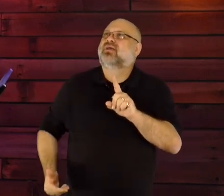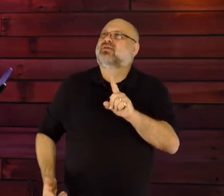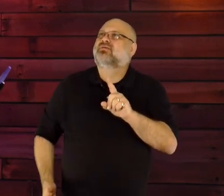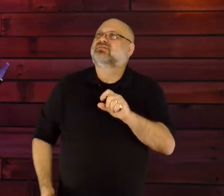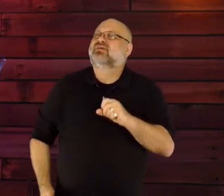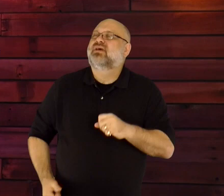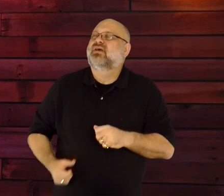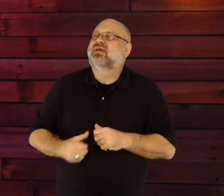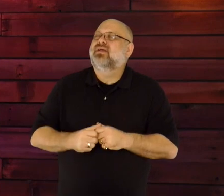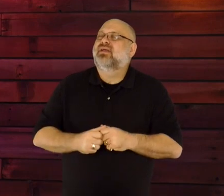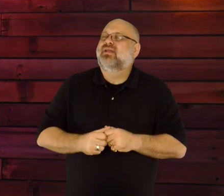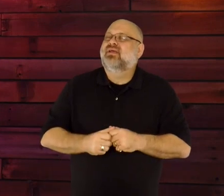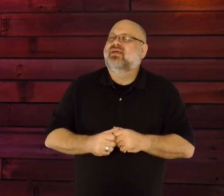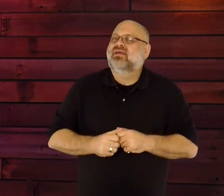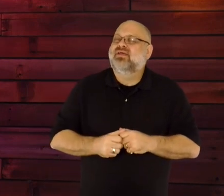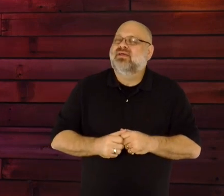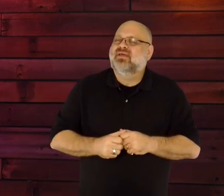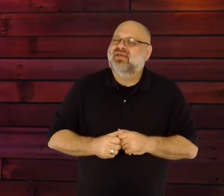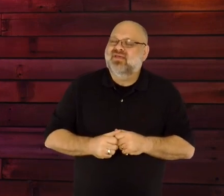by your side.